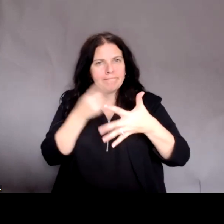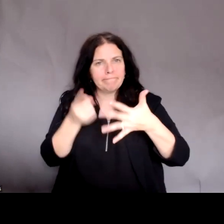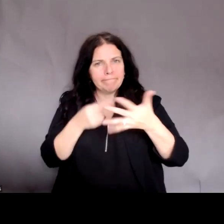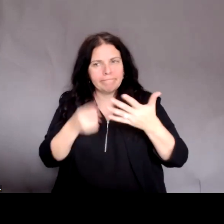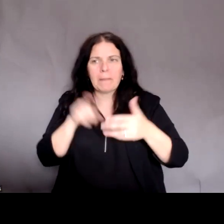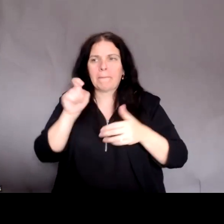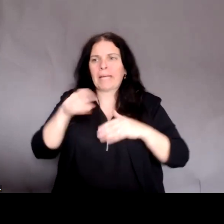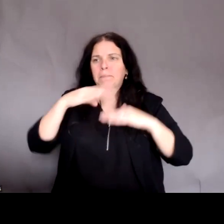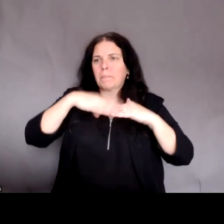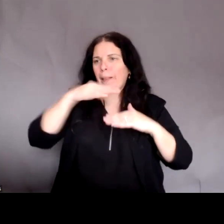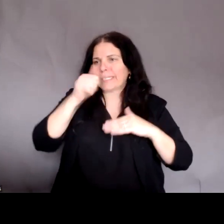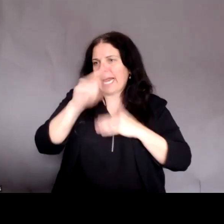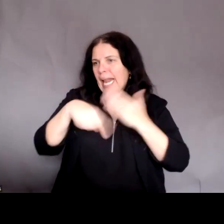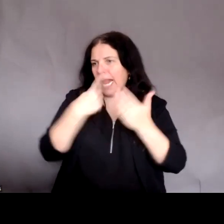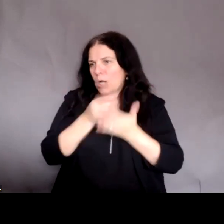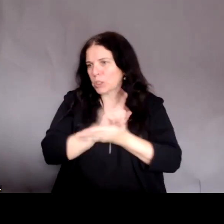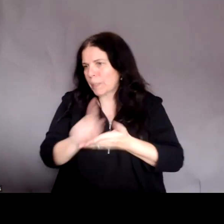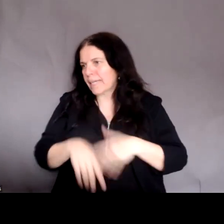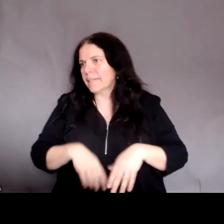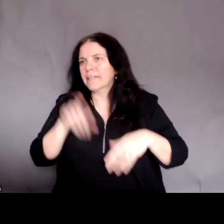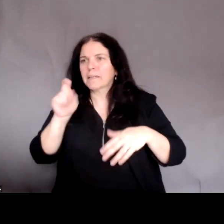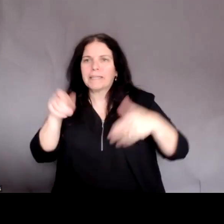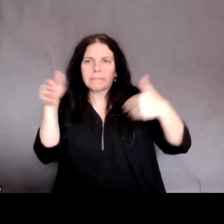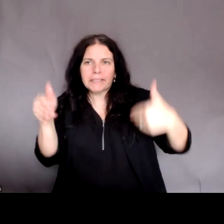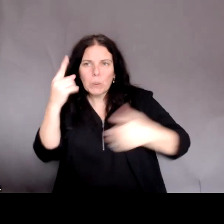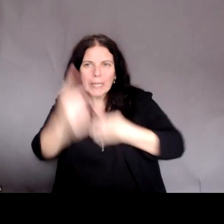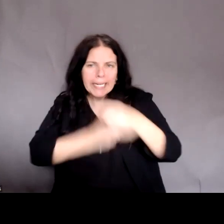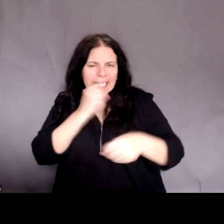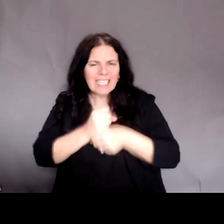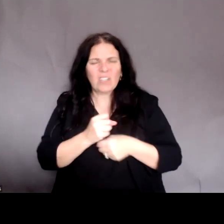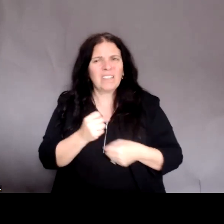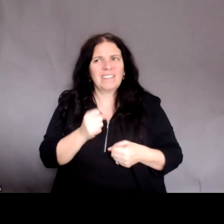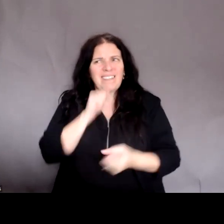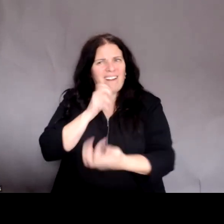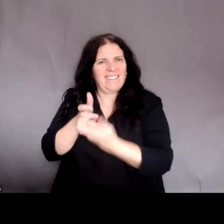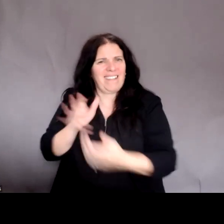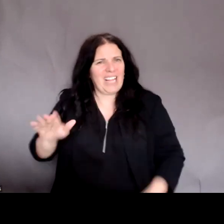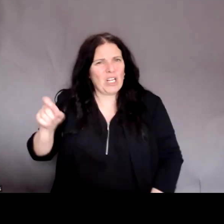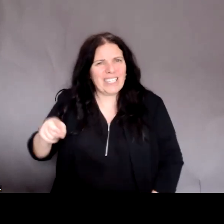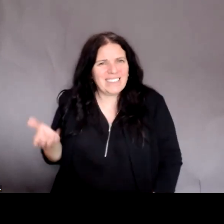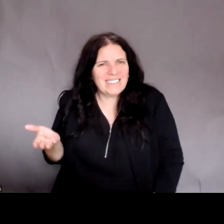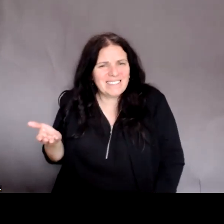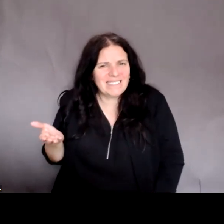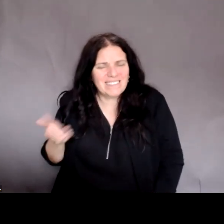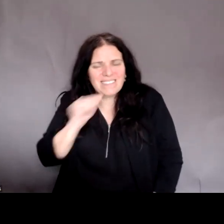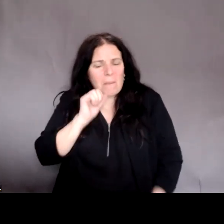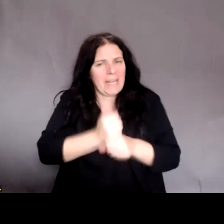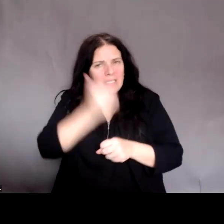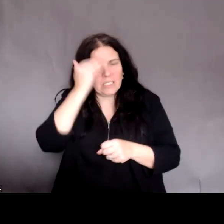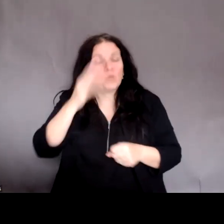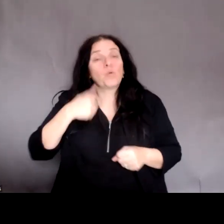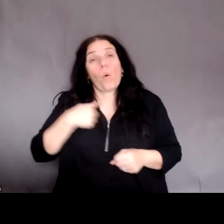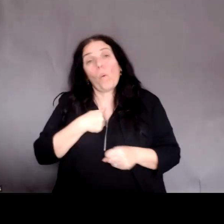hours per week for a year, and when that's not what they need, right? So we made sure to